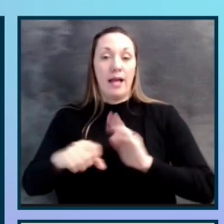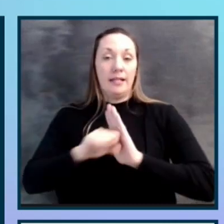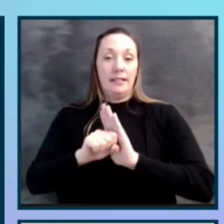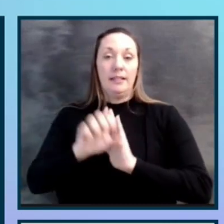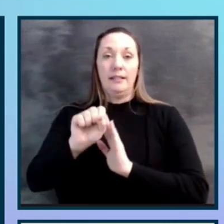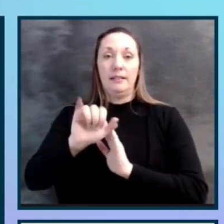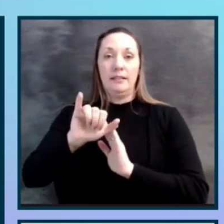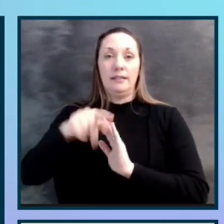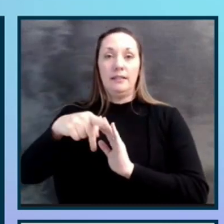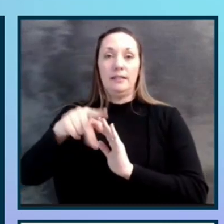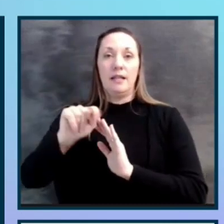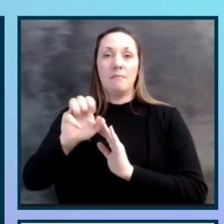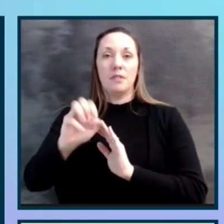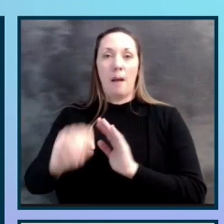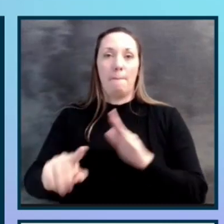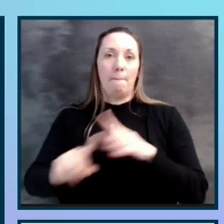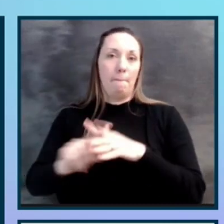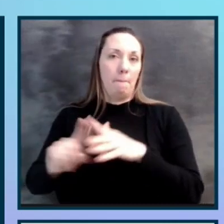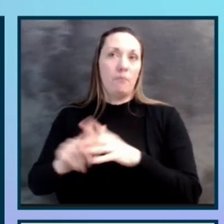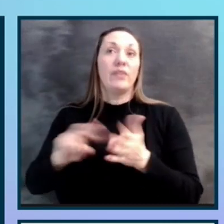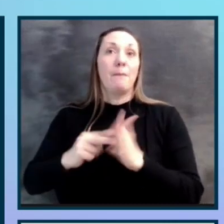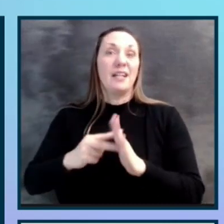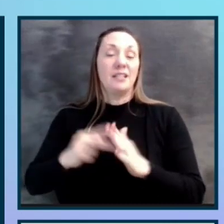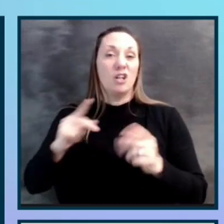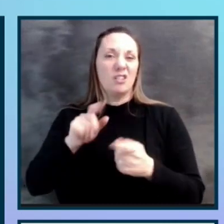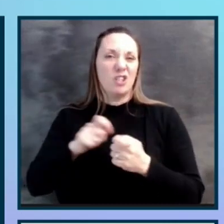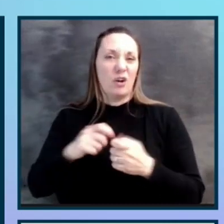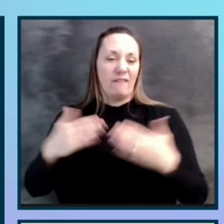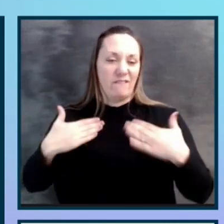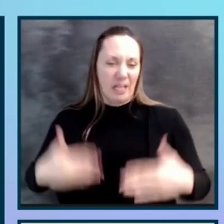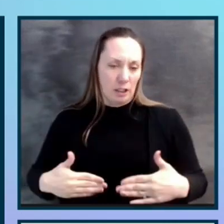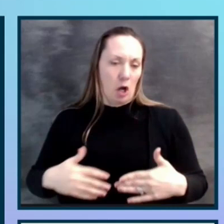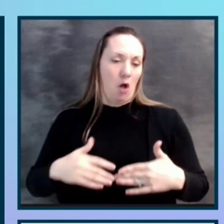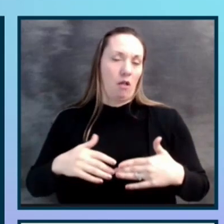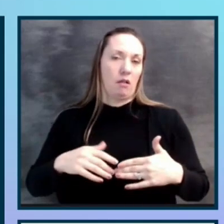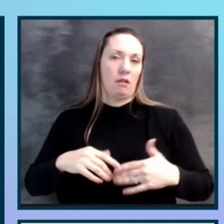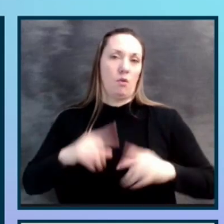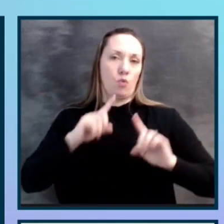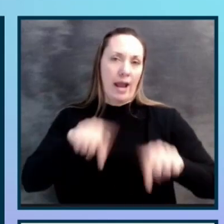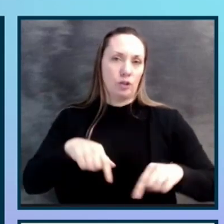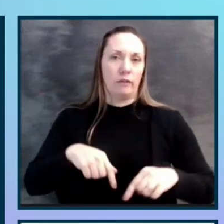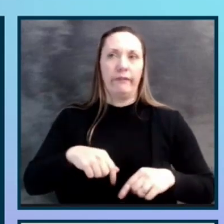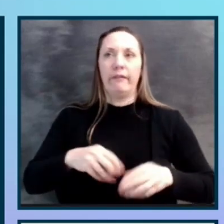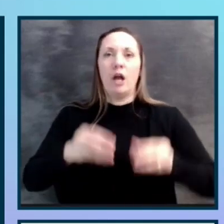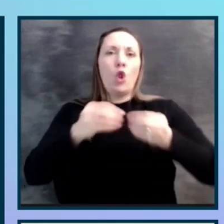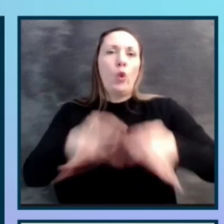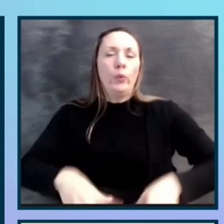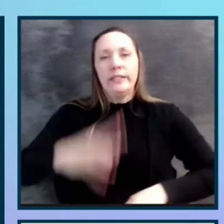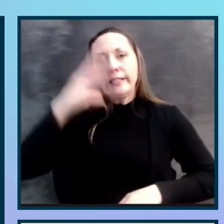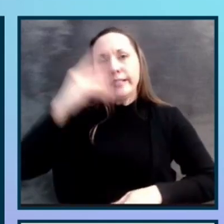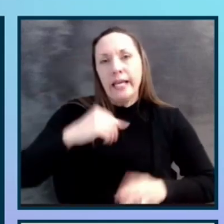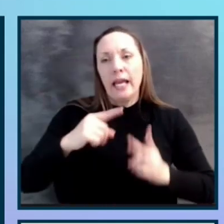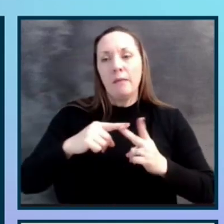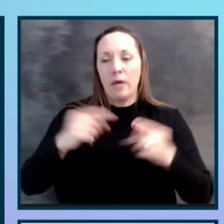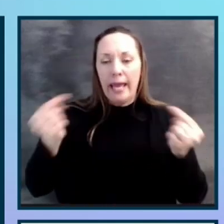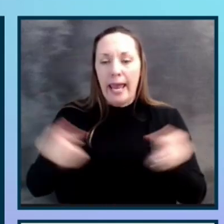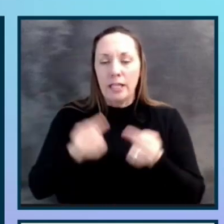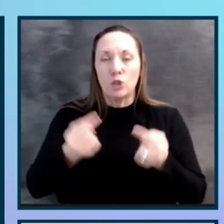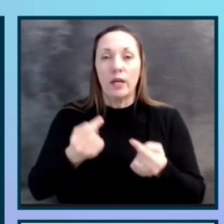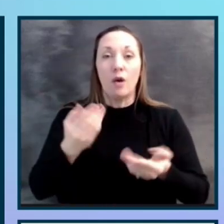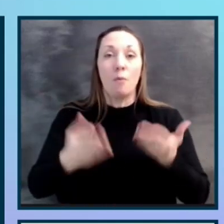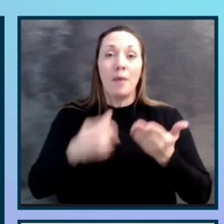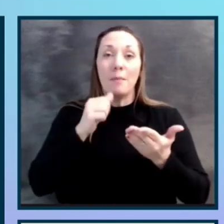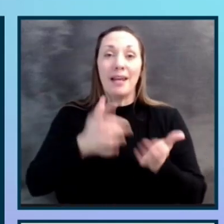triggers, it means that a certain physical action, such as losing sleep, an injury, or even not taking prescribed medication,